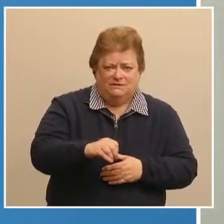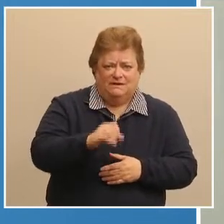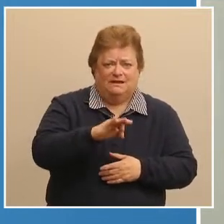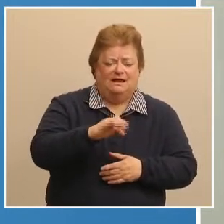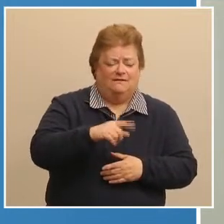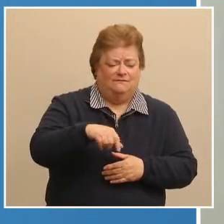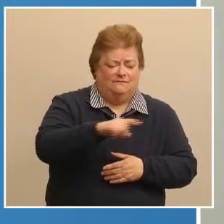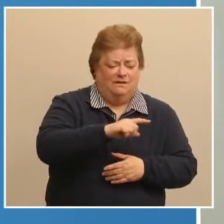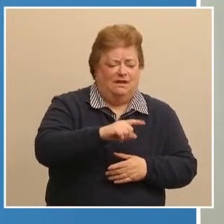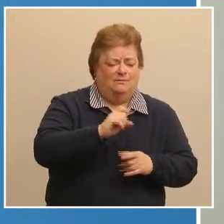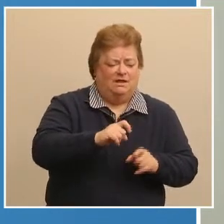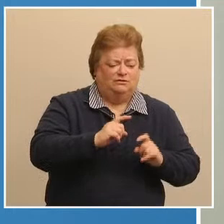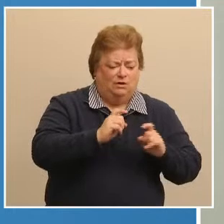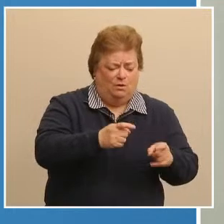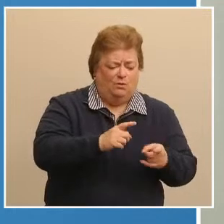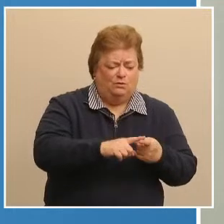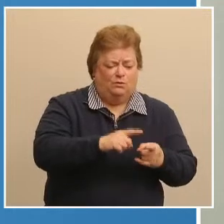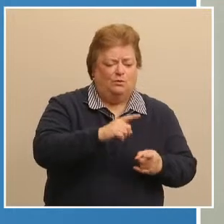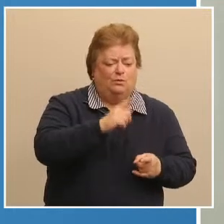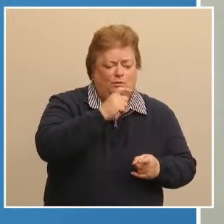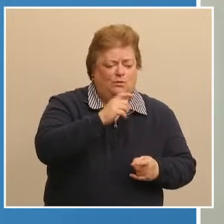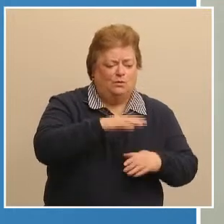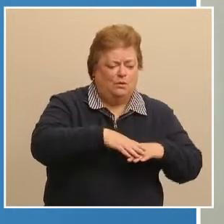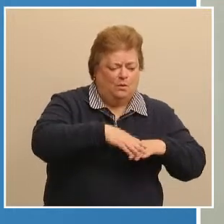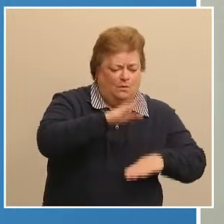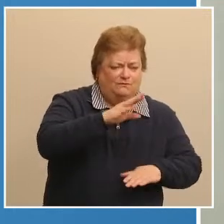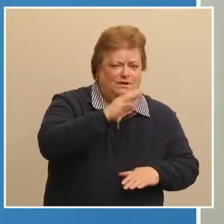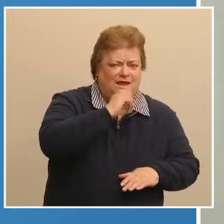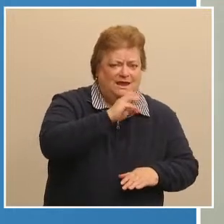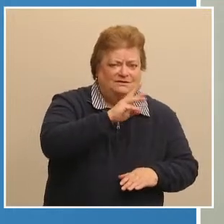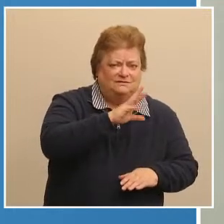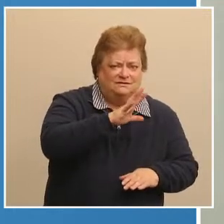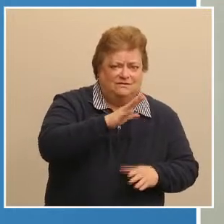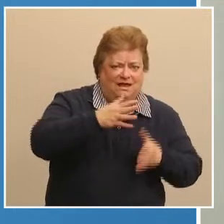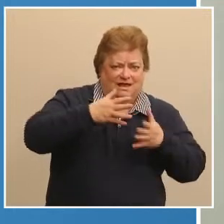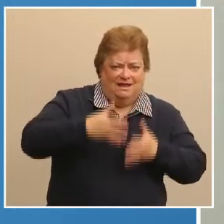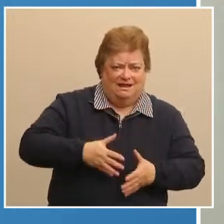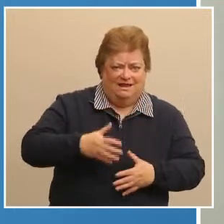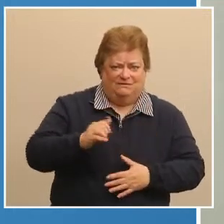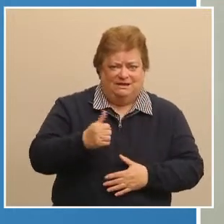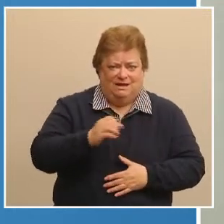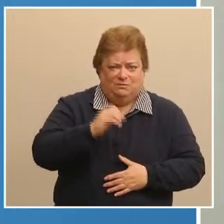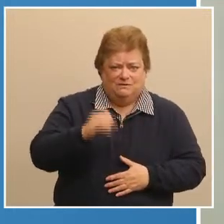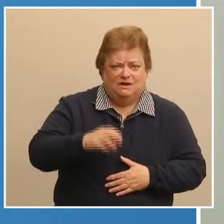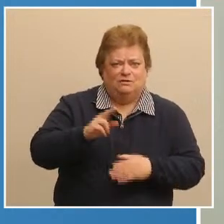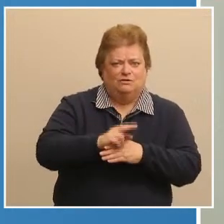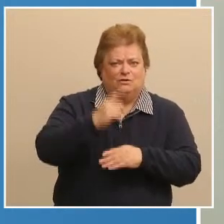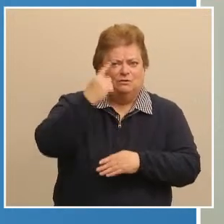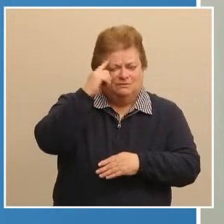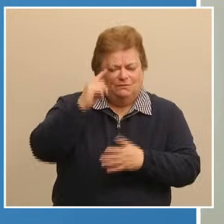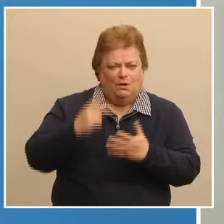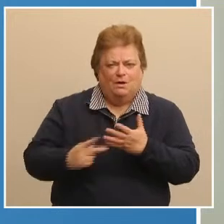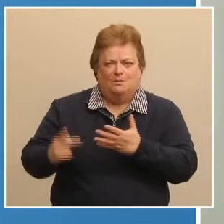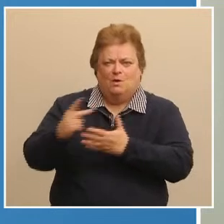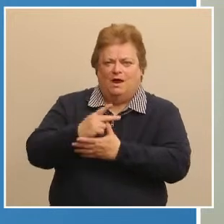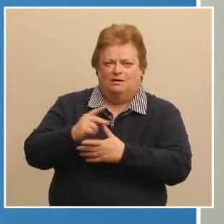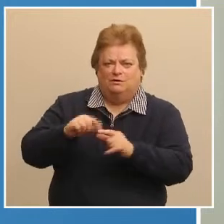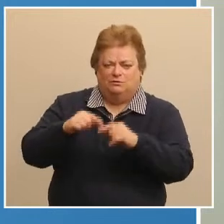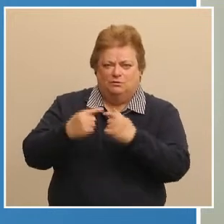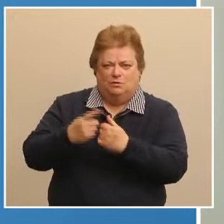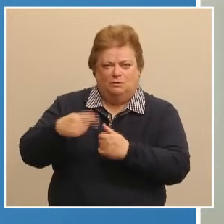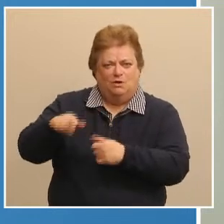community members ages 65 and older, while the remaining 10% of doses are to be utilized for prioritized groups